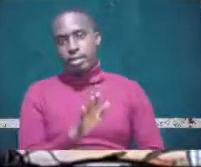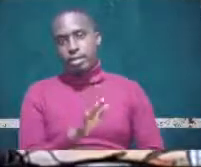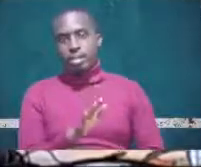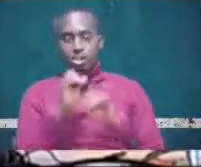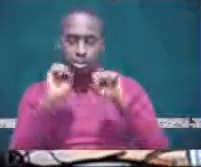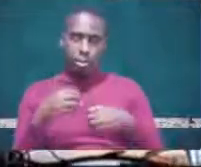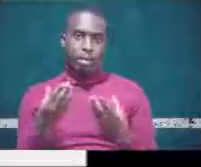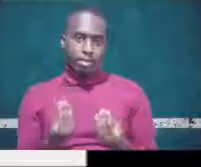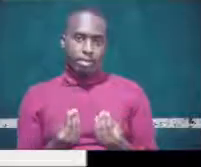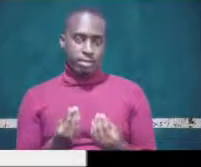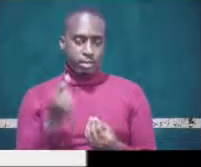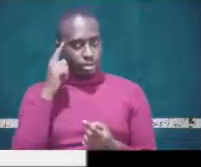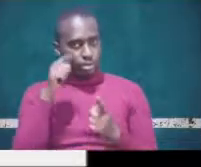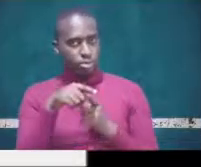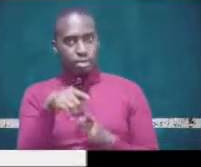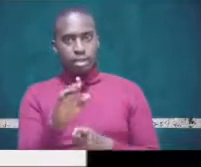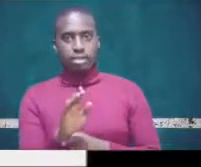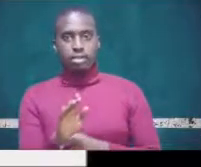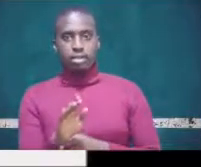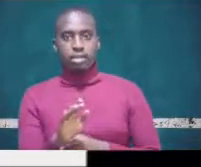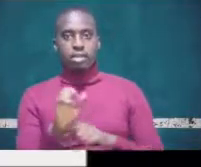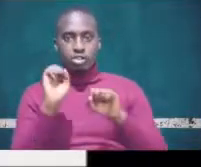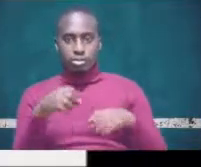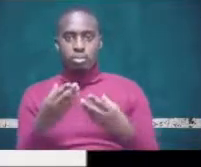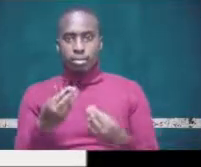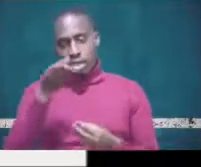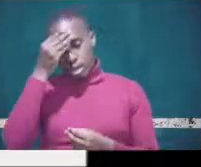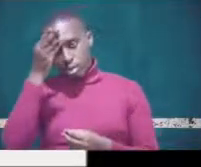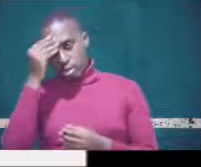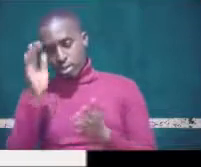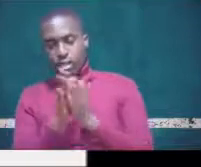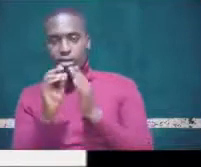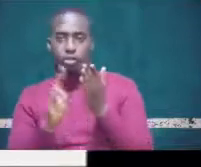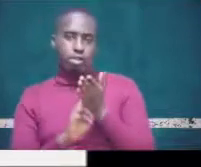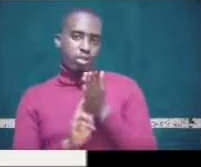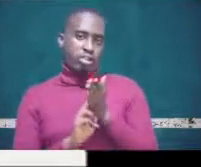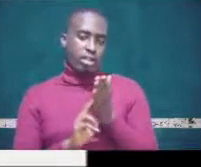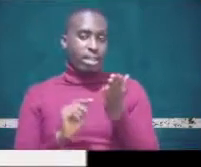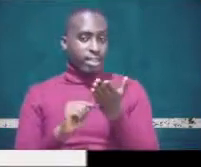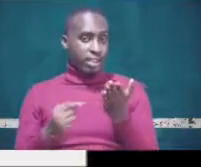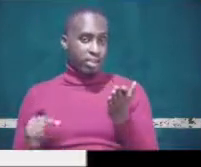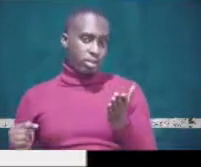should be easy to learn and adopt. Should be easy to learn and adapt. Technological.